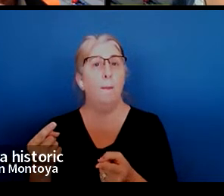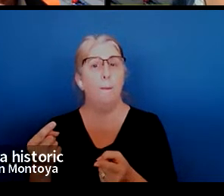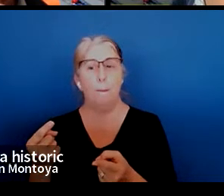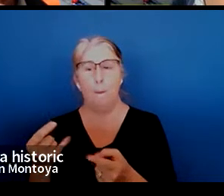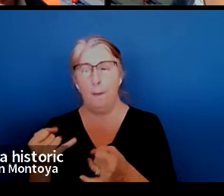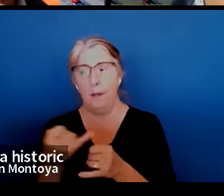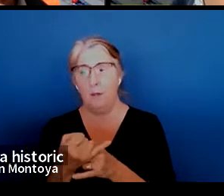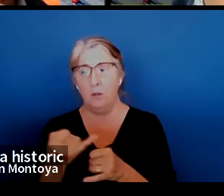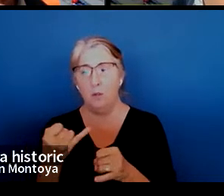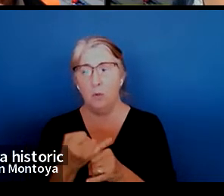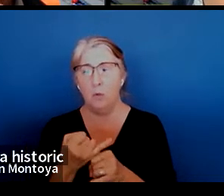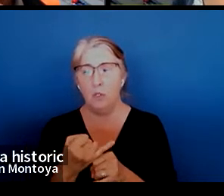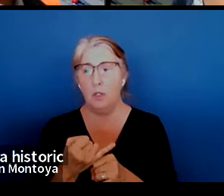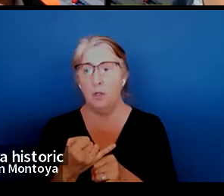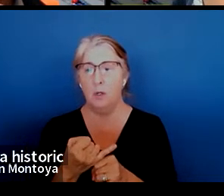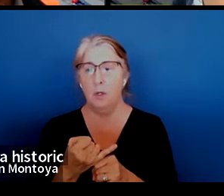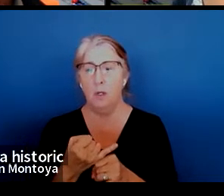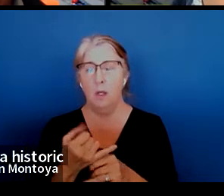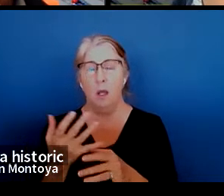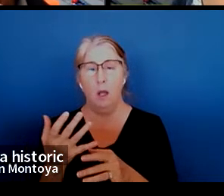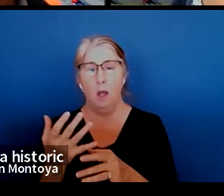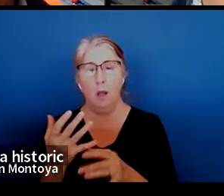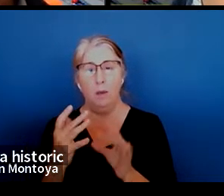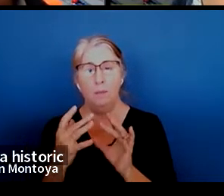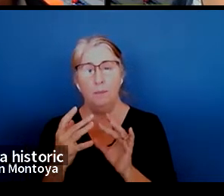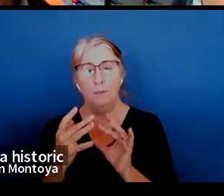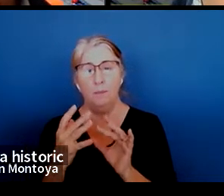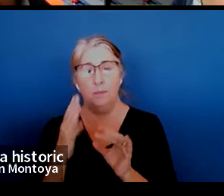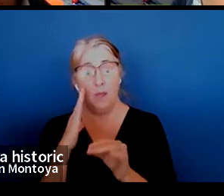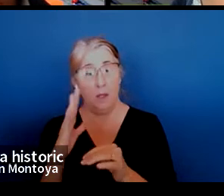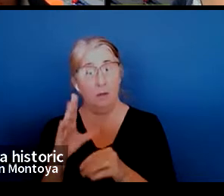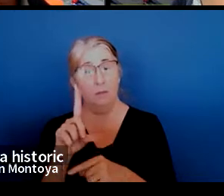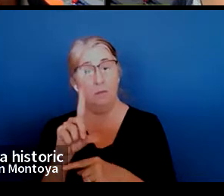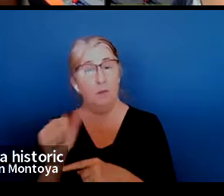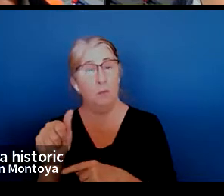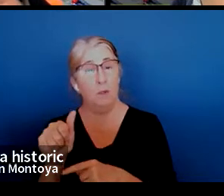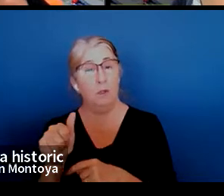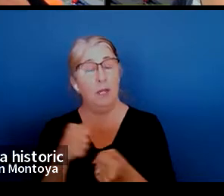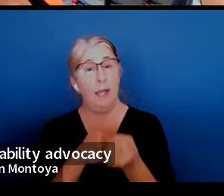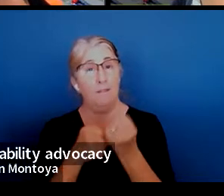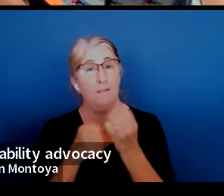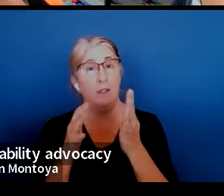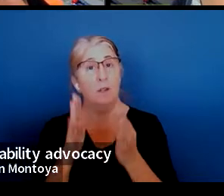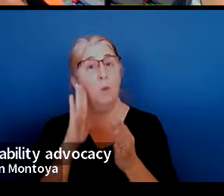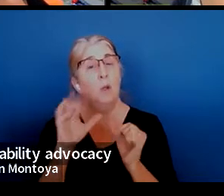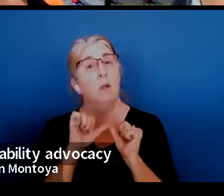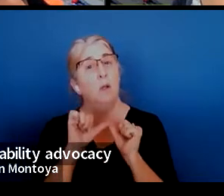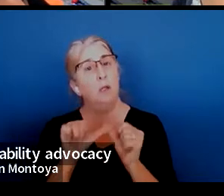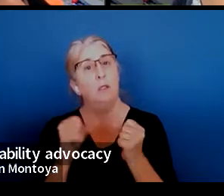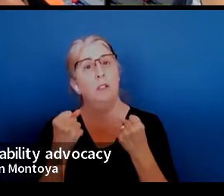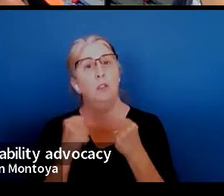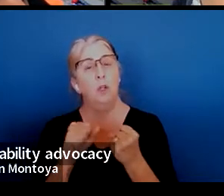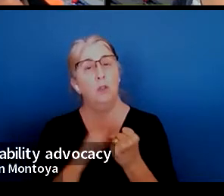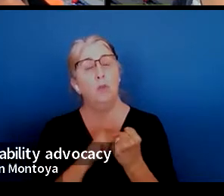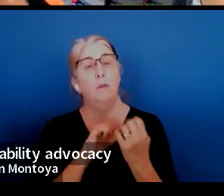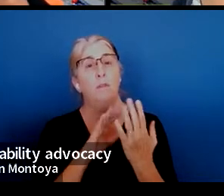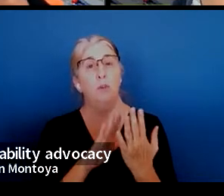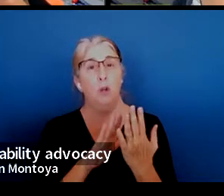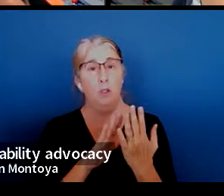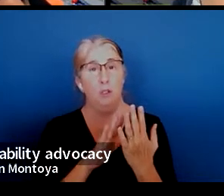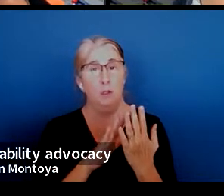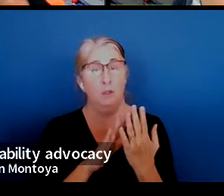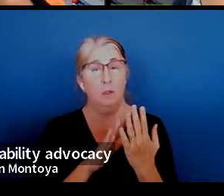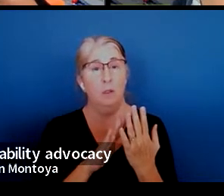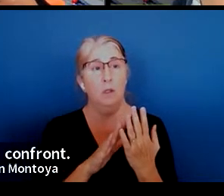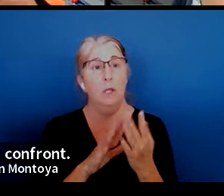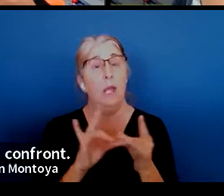institutional bias that disability advocates are constantly trying to confront